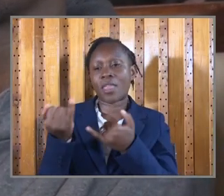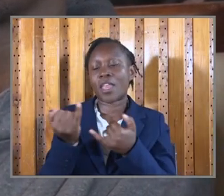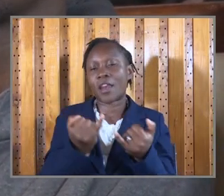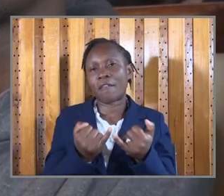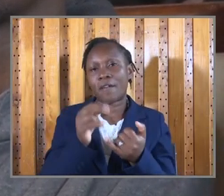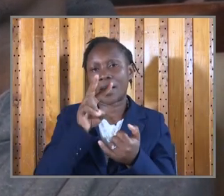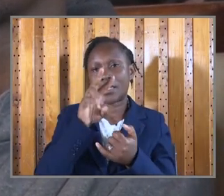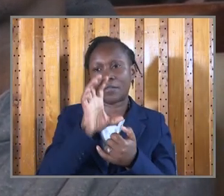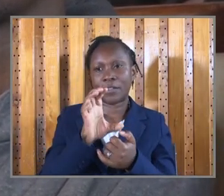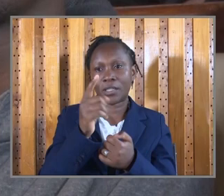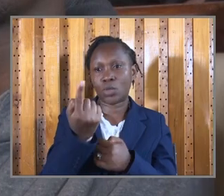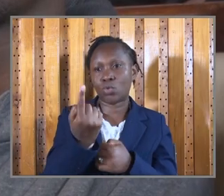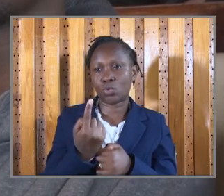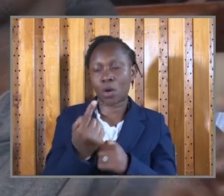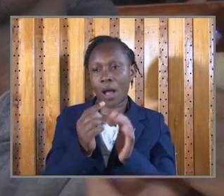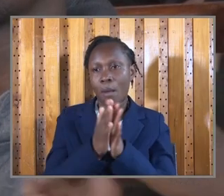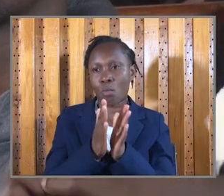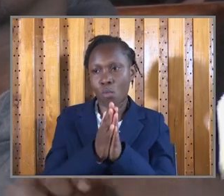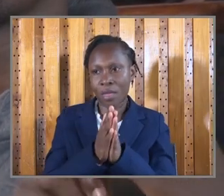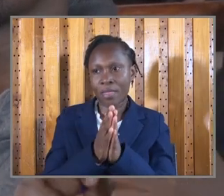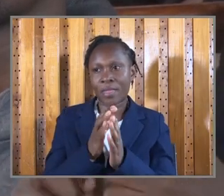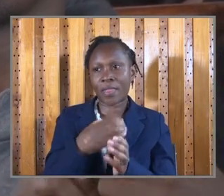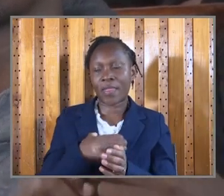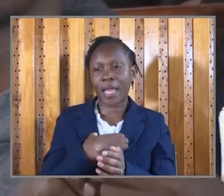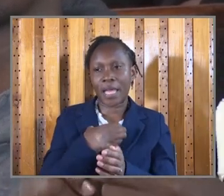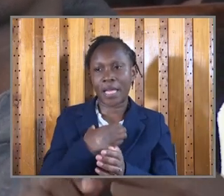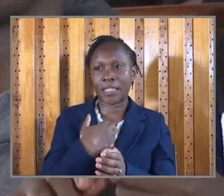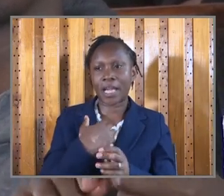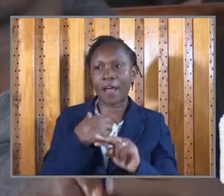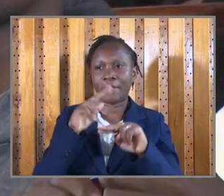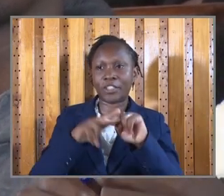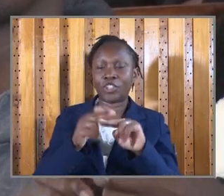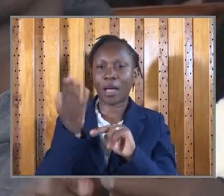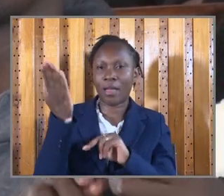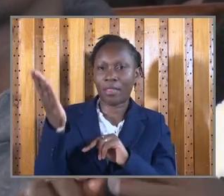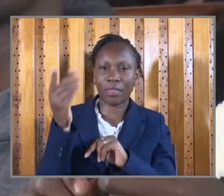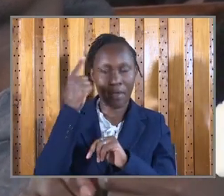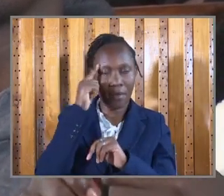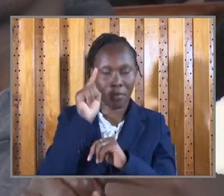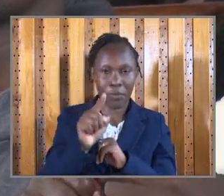come together with the guest. There's a seat out there for you.